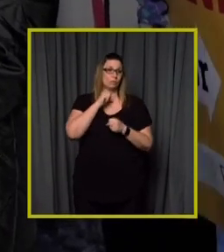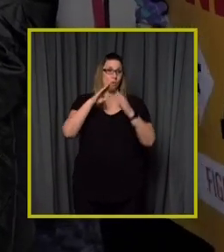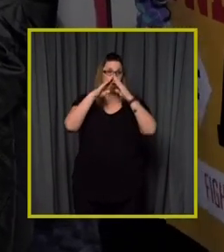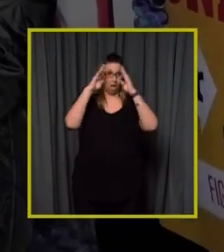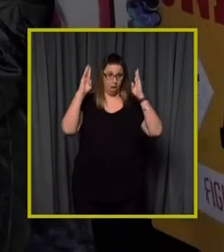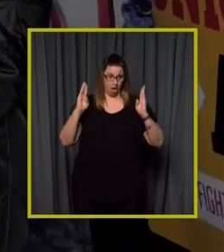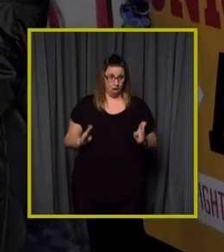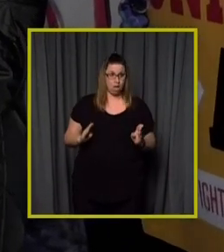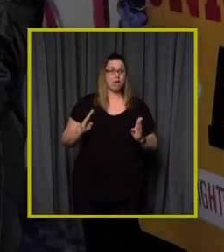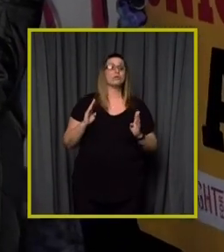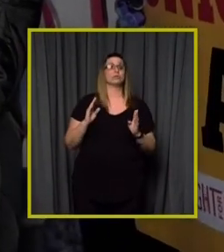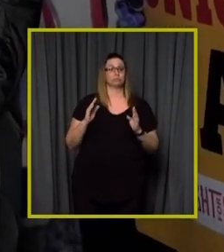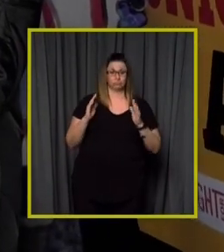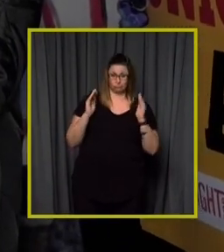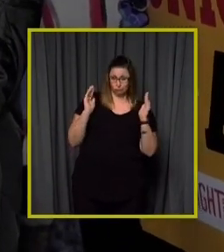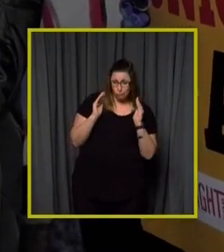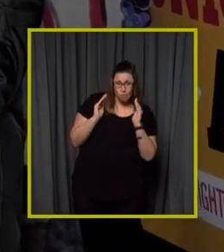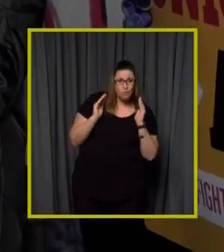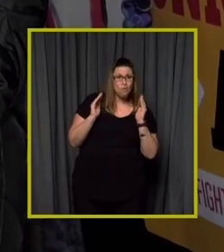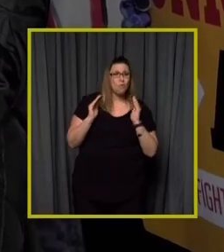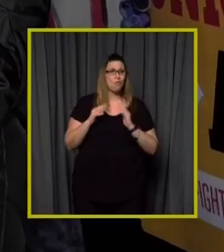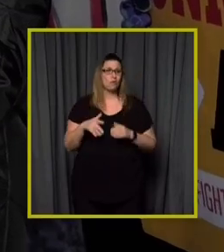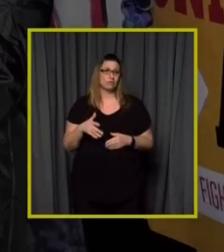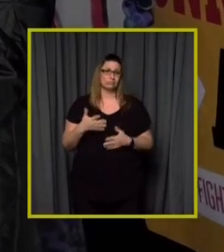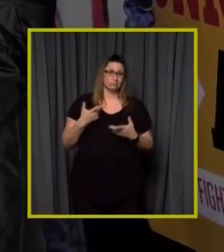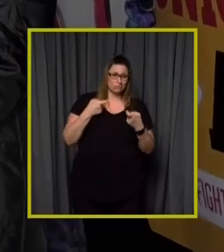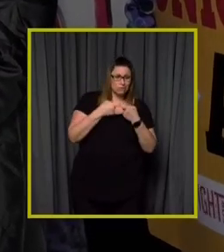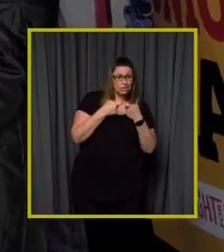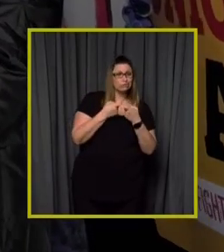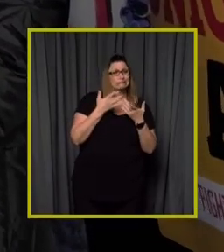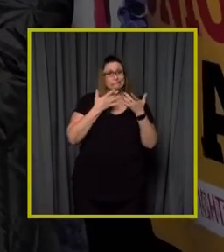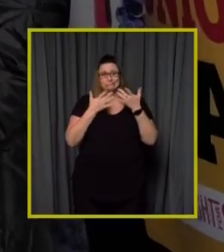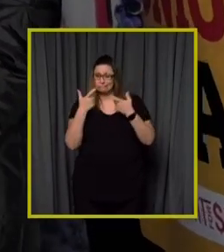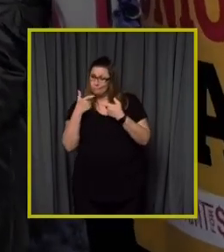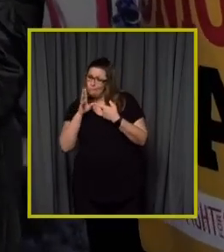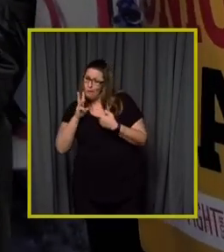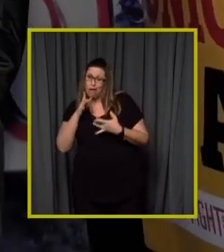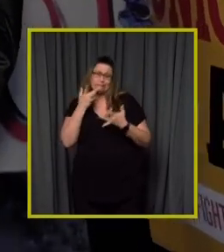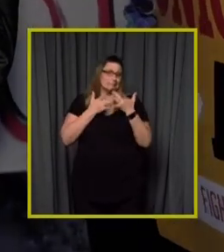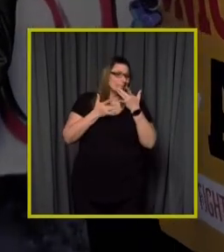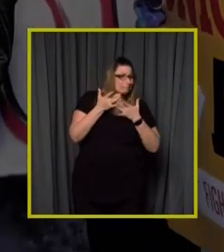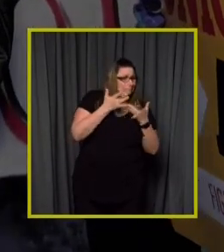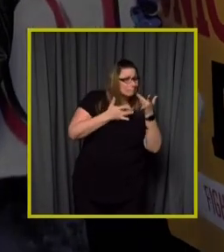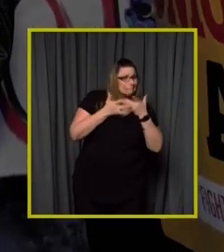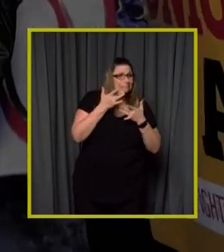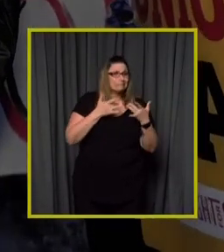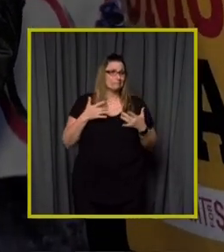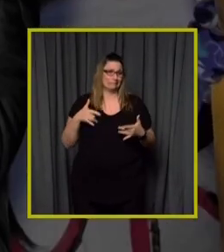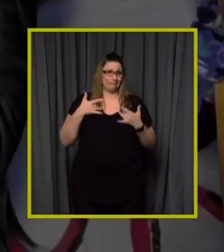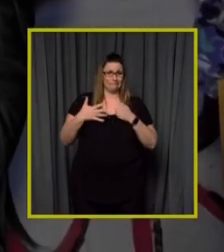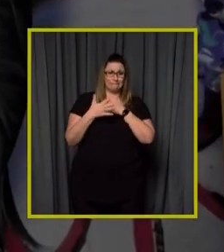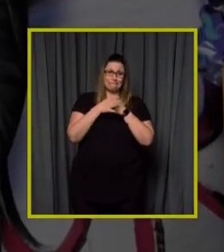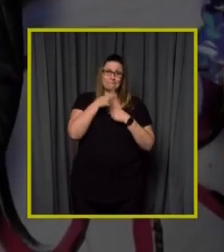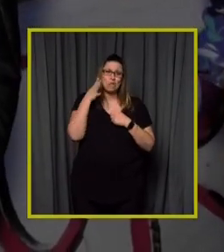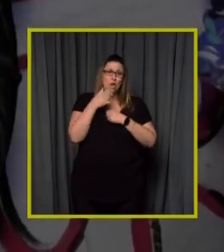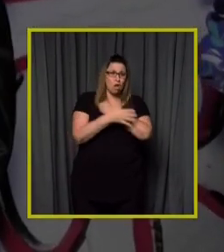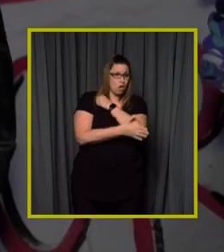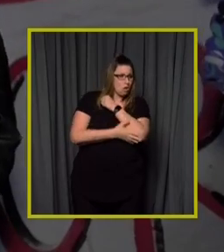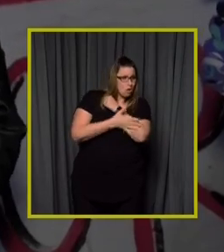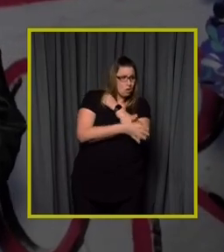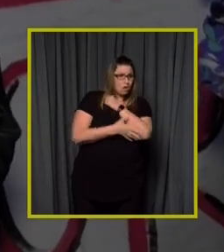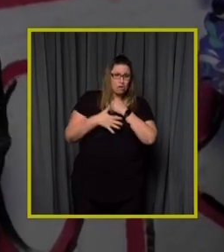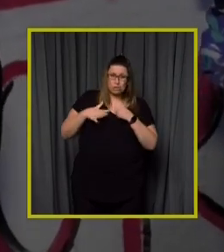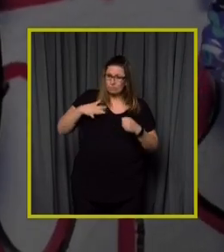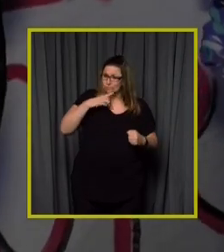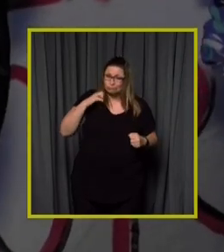in a food desert. There is only one grocery store in our county. We live in a news desert. We have no hospital